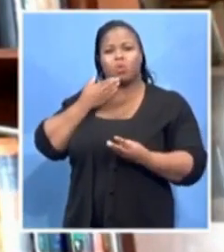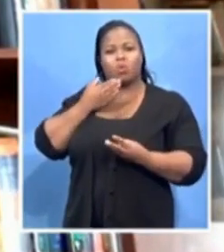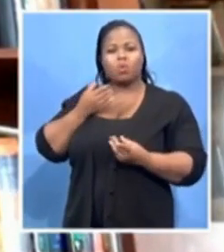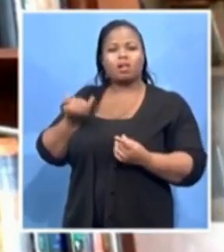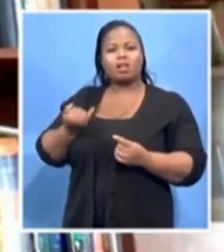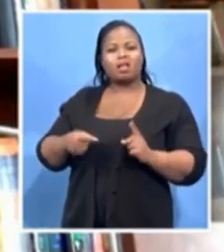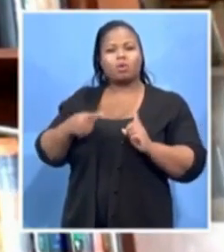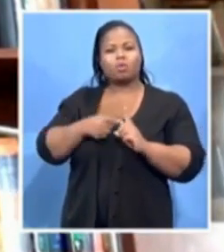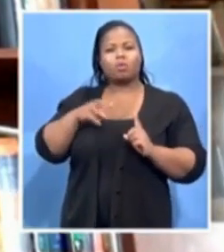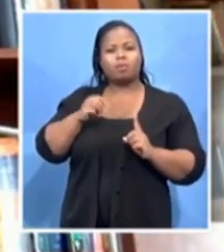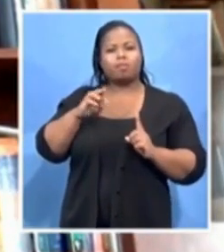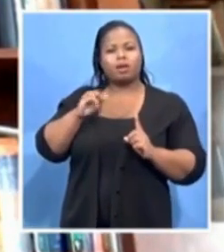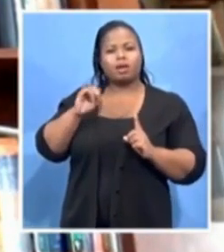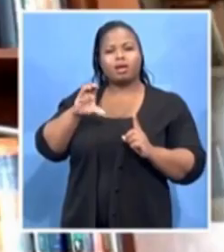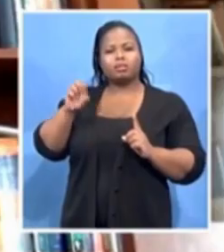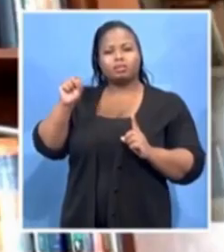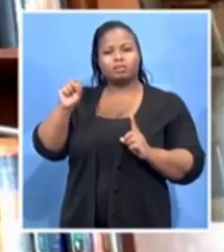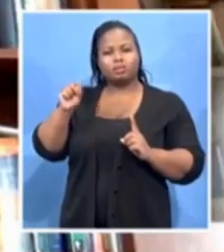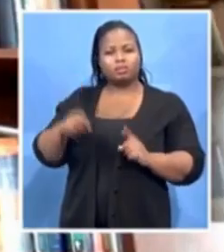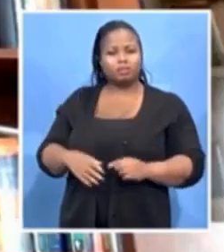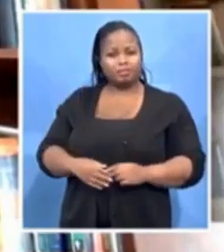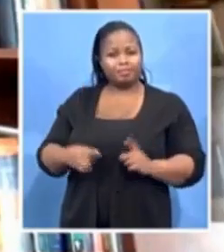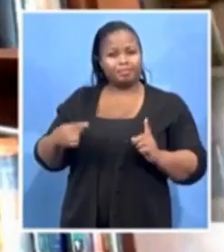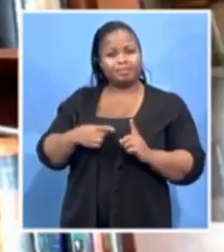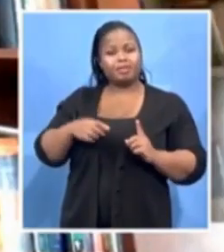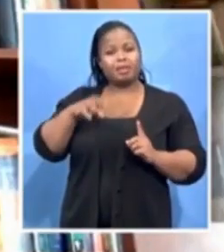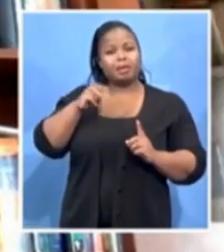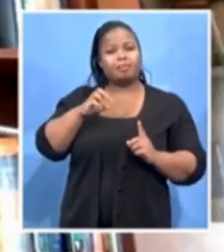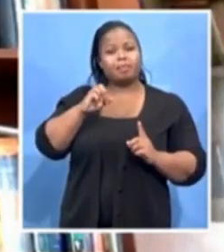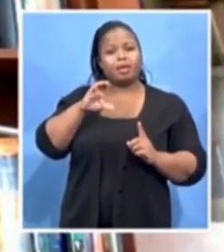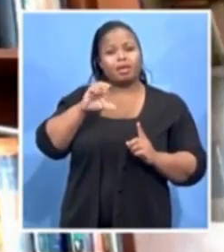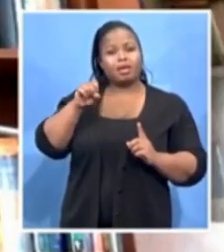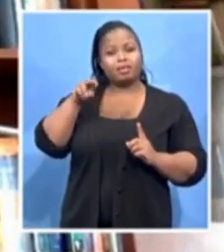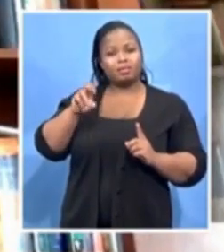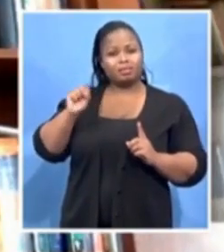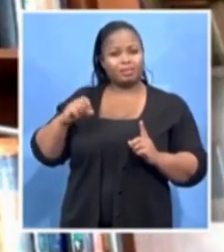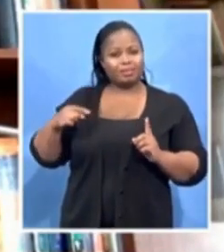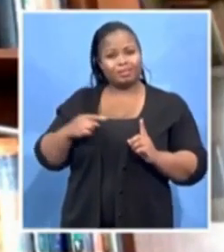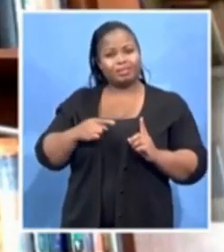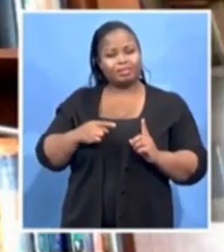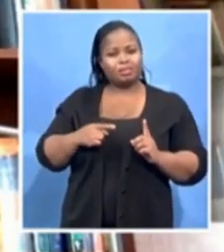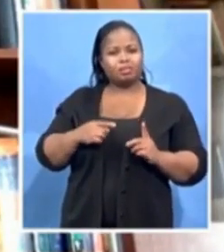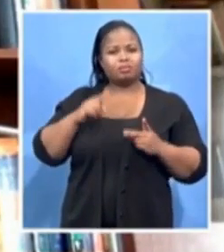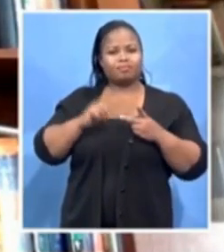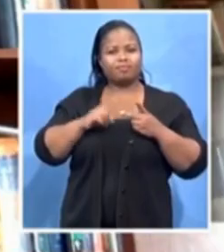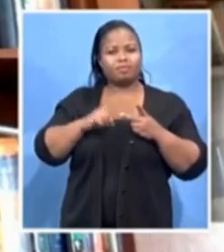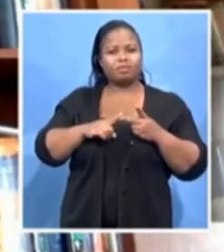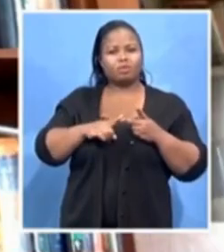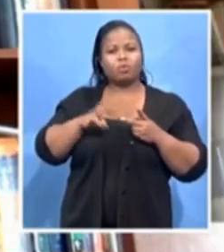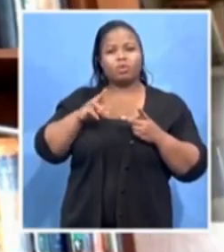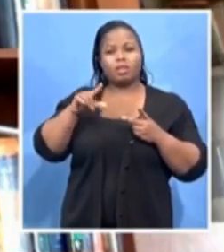But Marcus Garvey aside, it is Williams from Trinidad whose activities